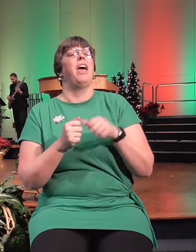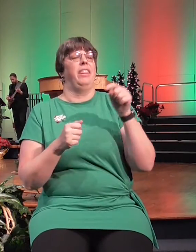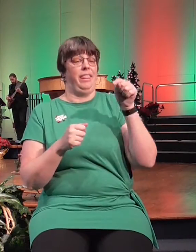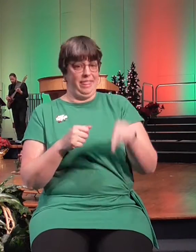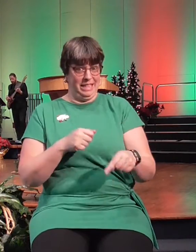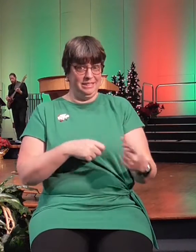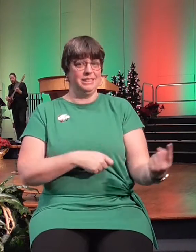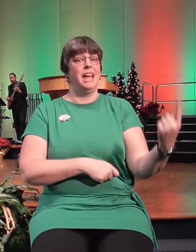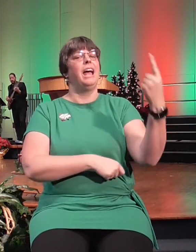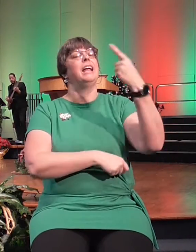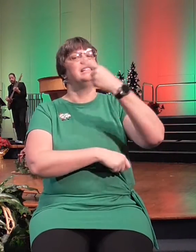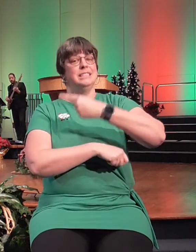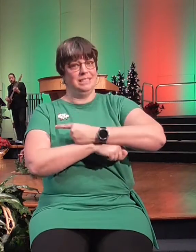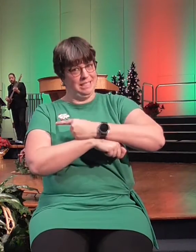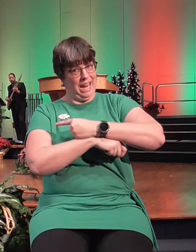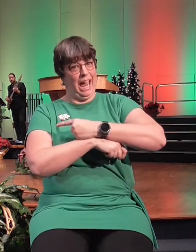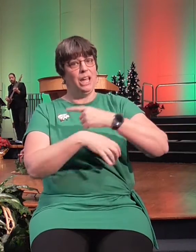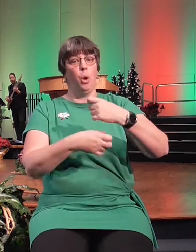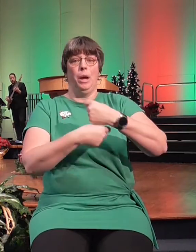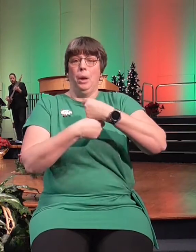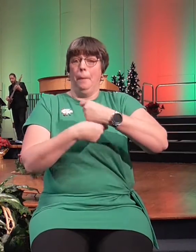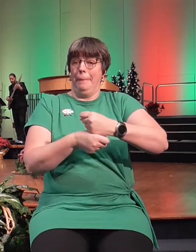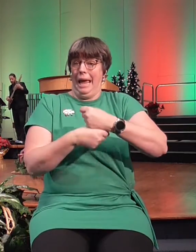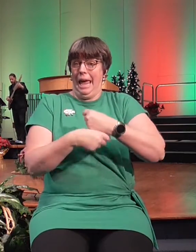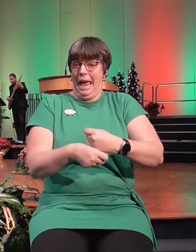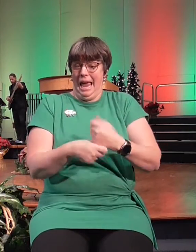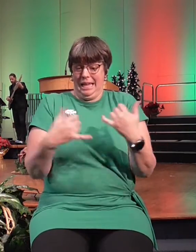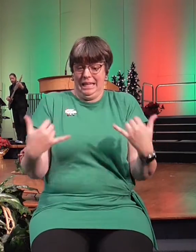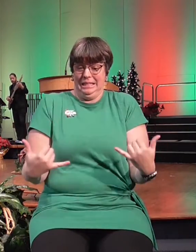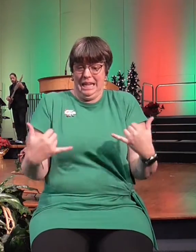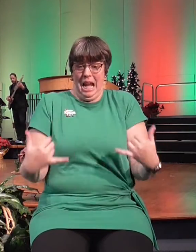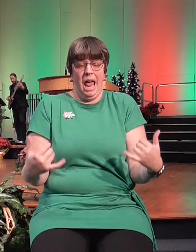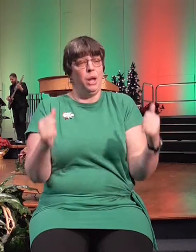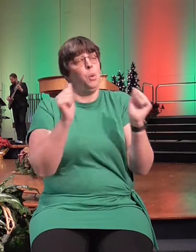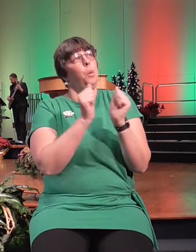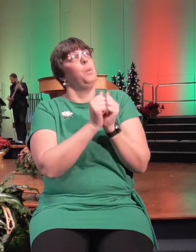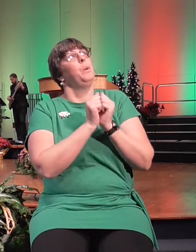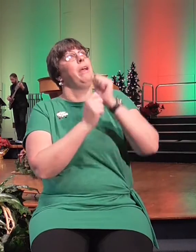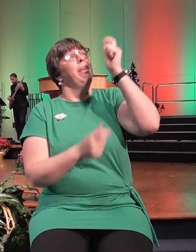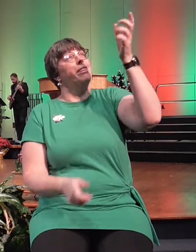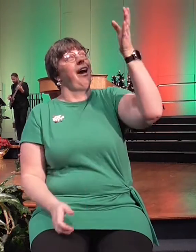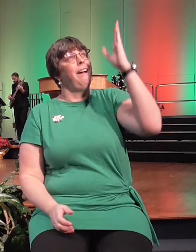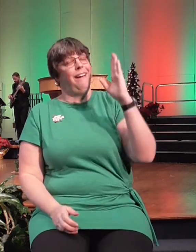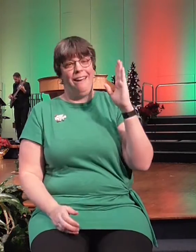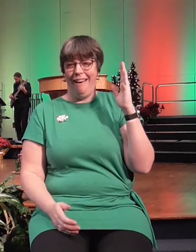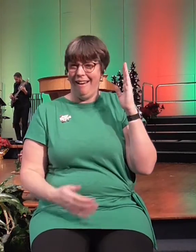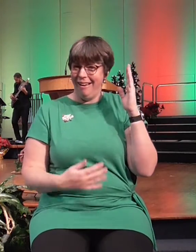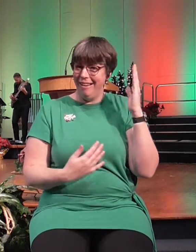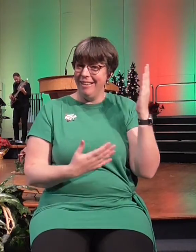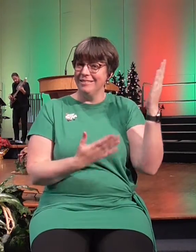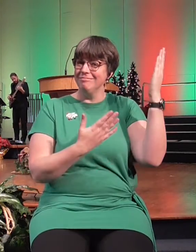This day we have made with God.